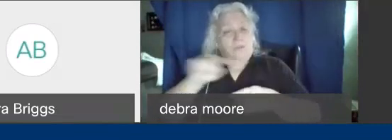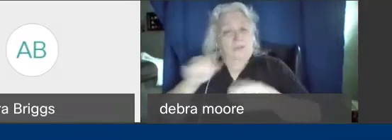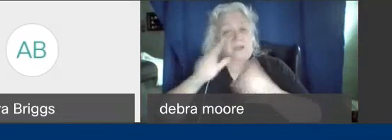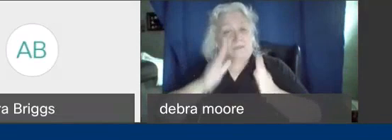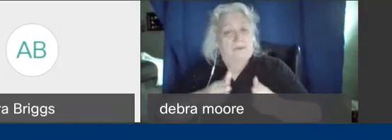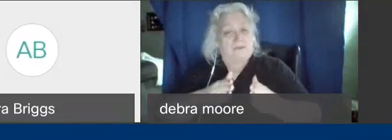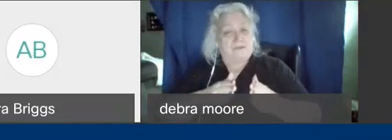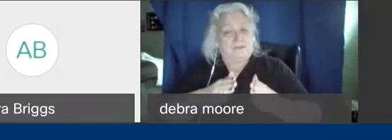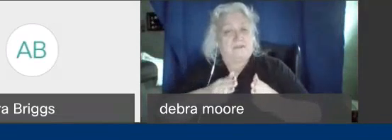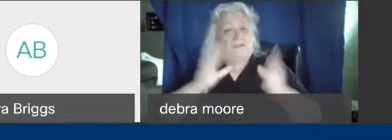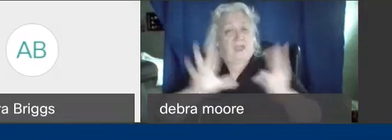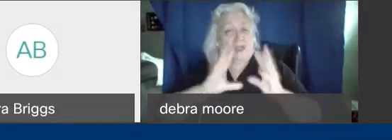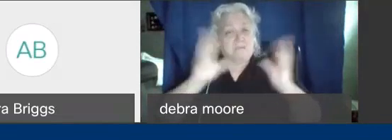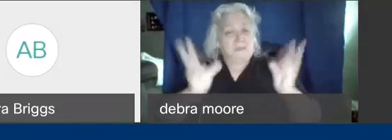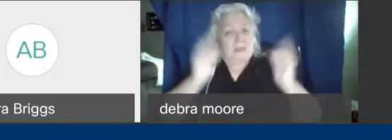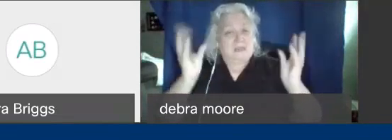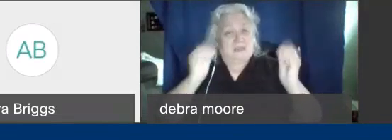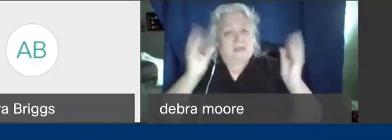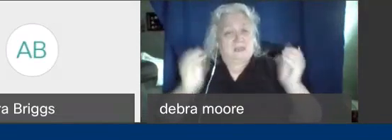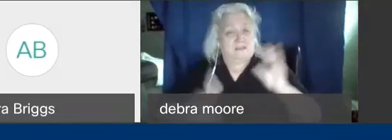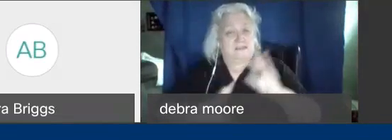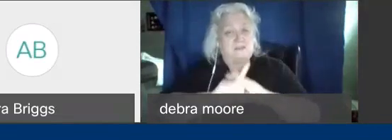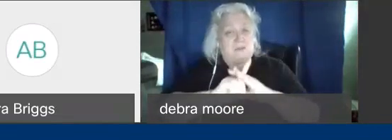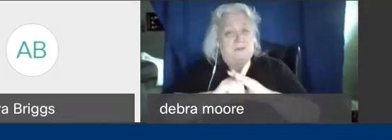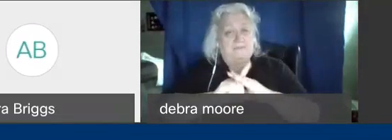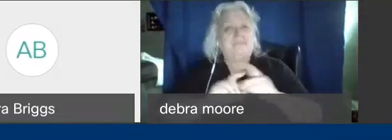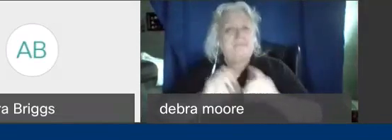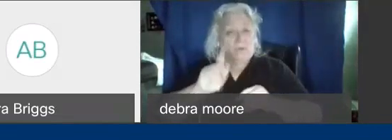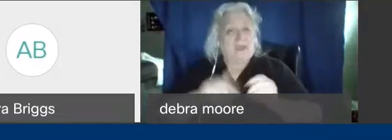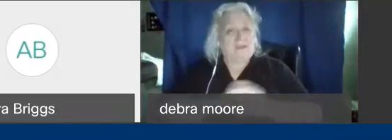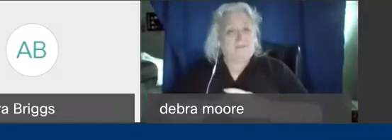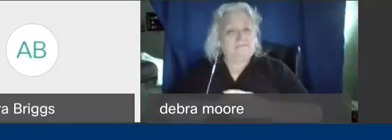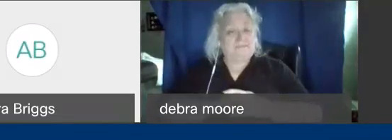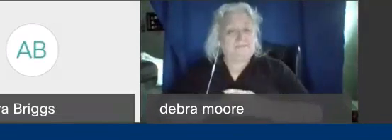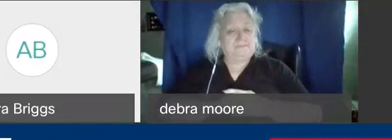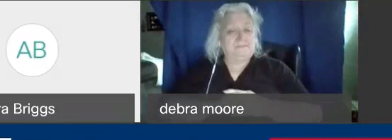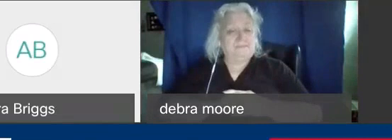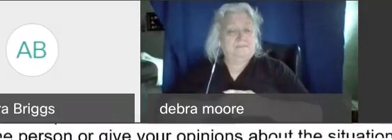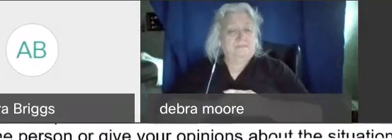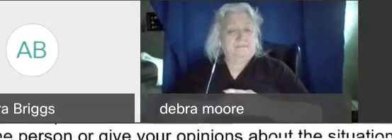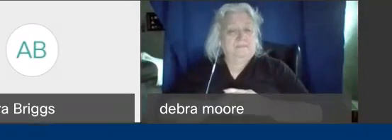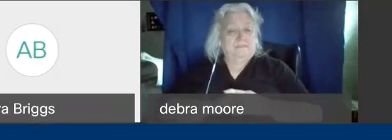make sure that you are not putting your own safety at risk when performing any of these procedures.